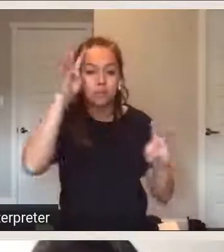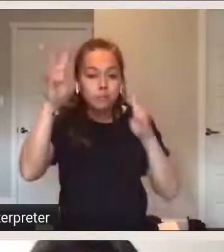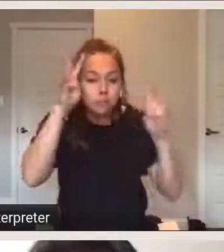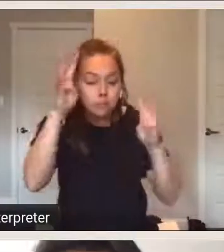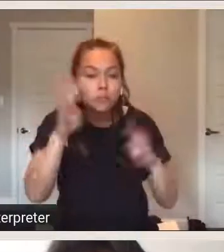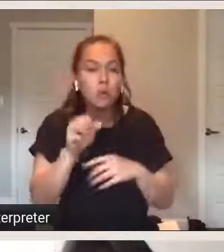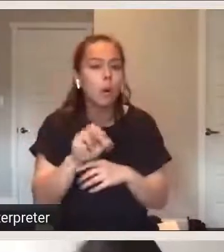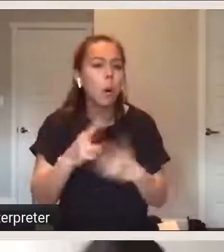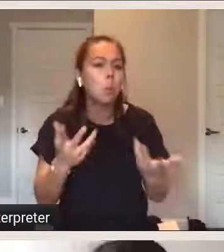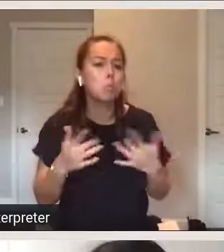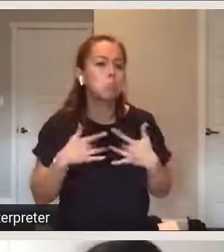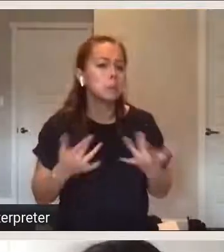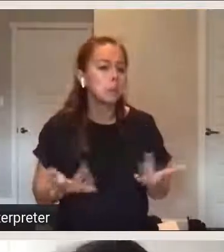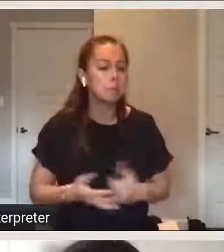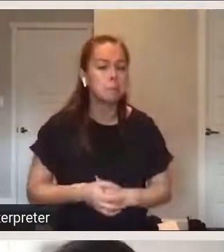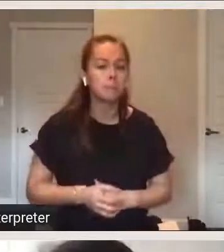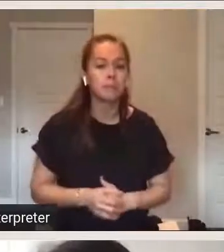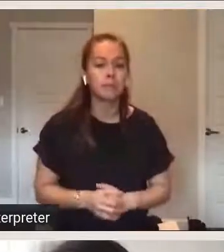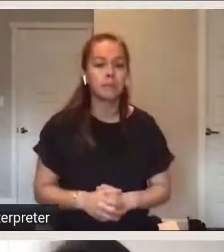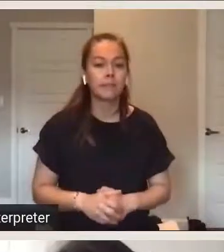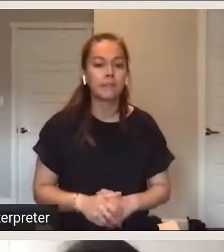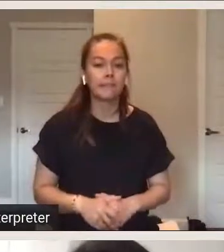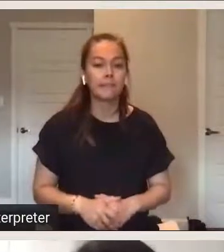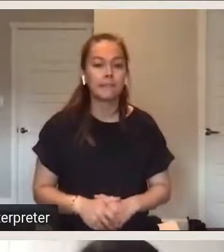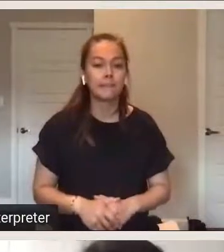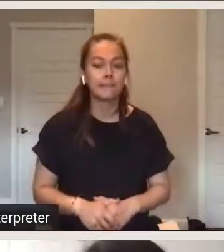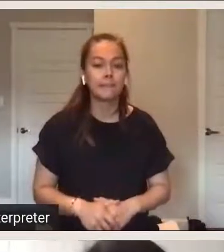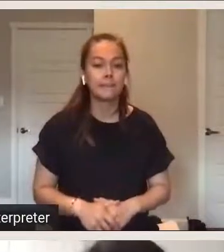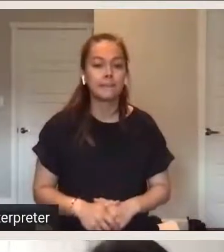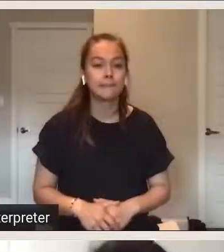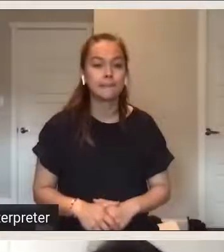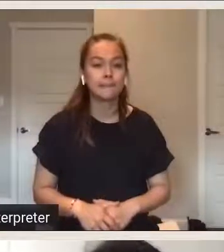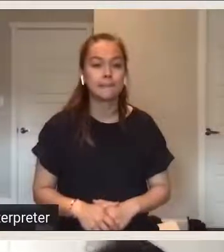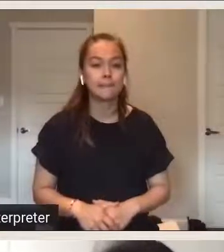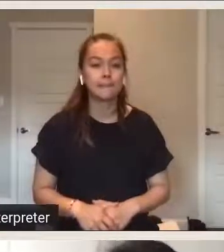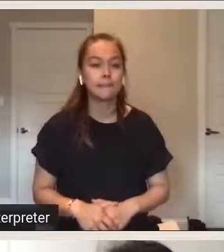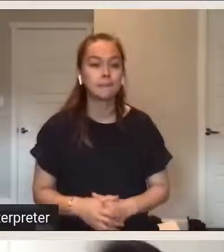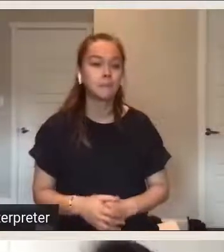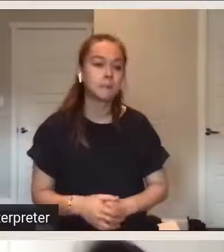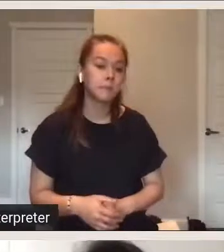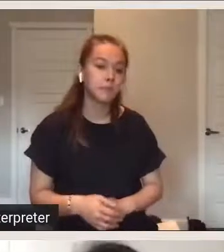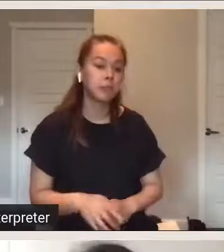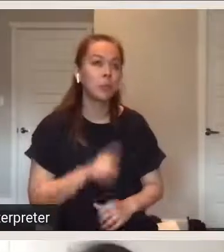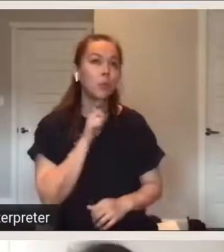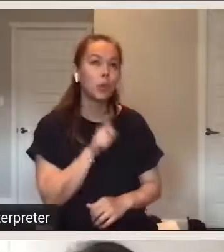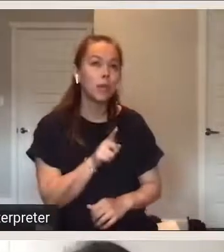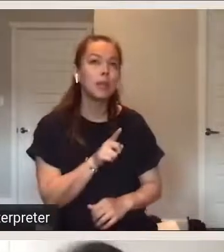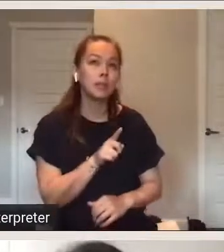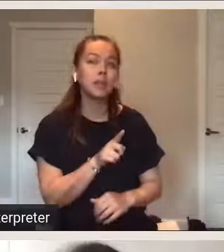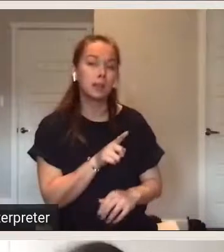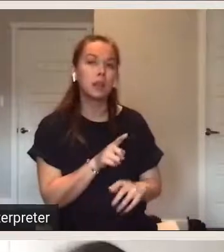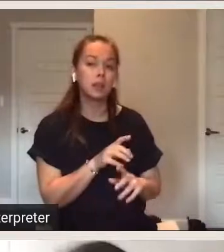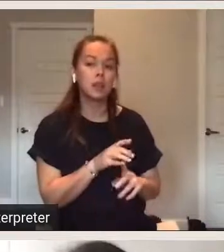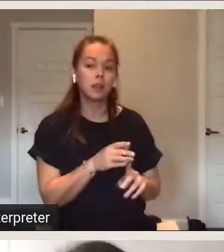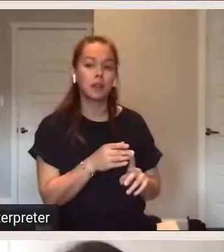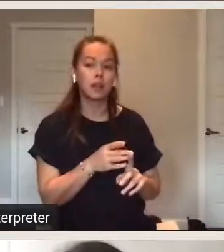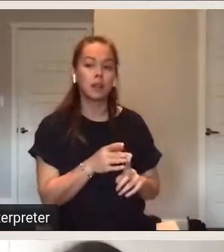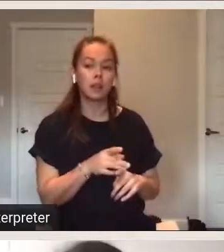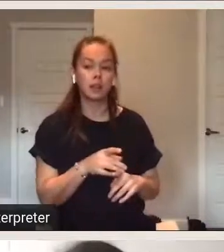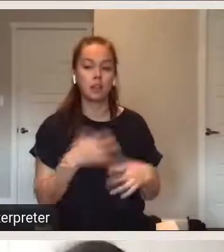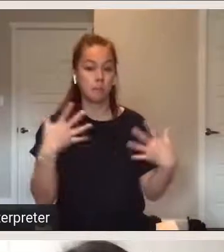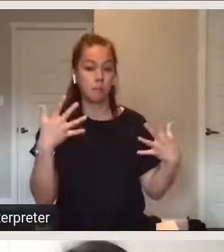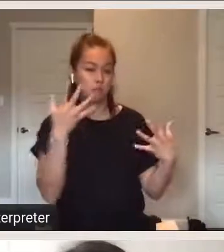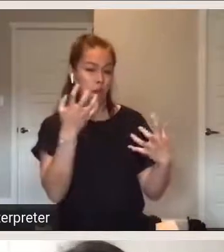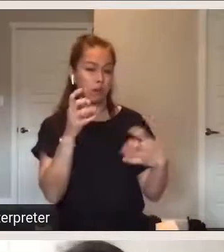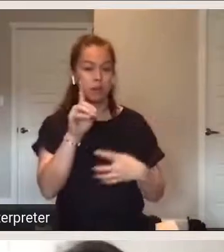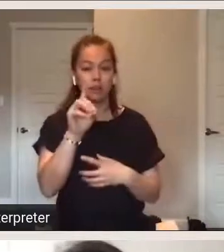Yeah, it's definitely meant to look like, or it's definitely meant to be Joelle's interpretation of